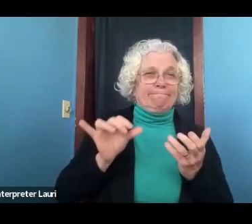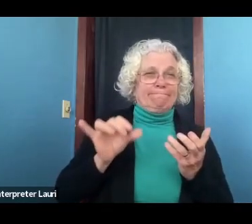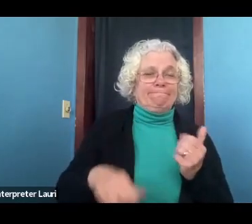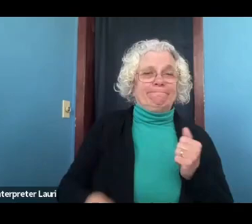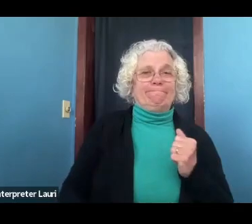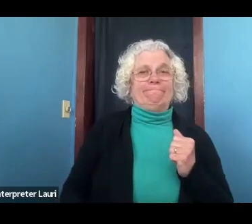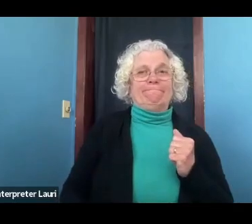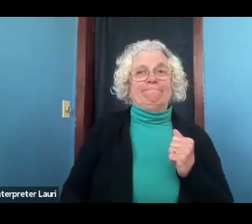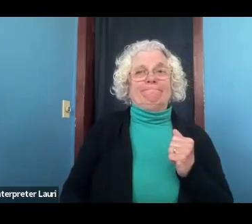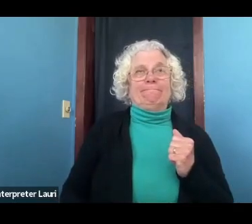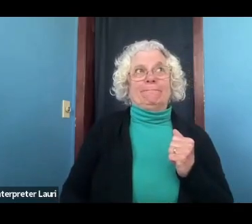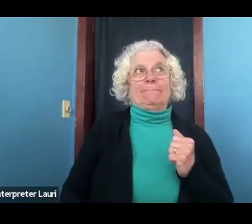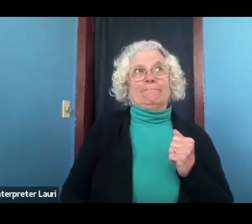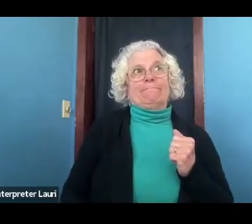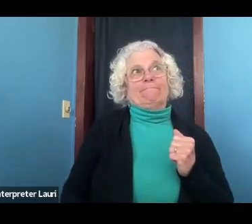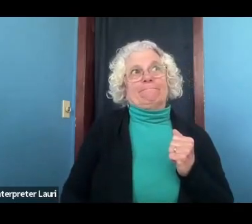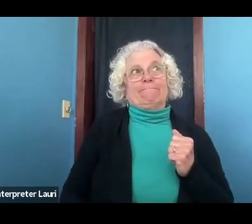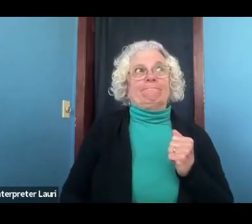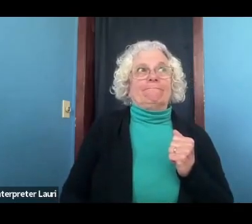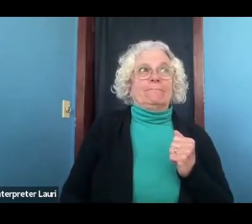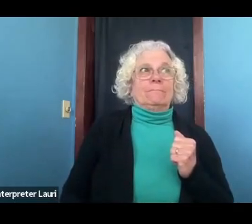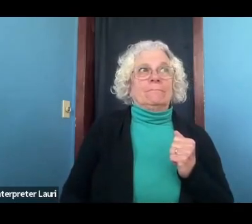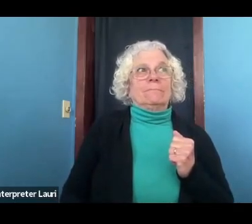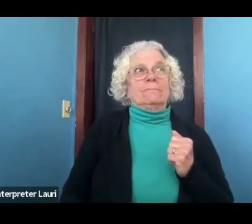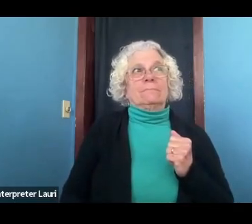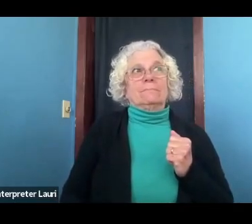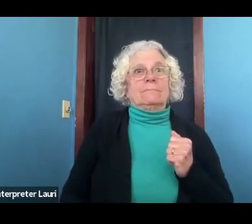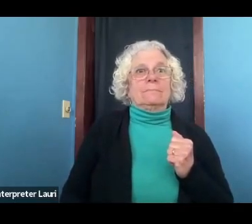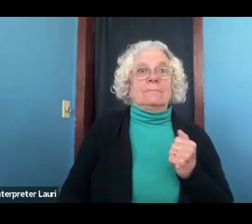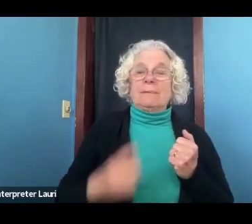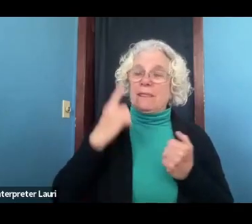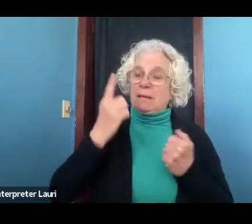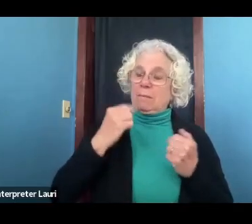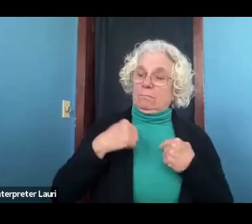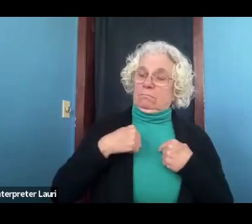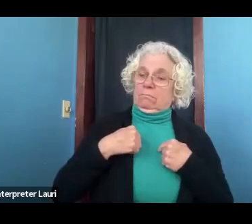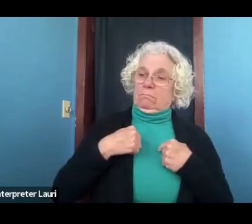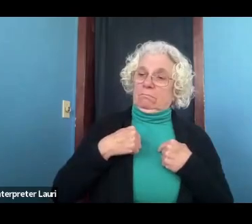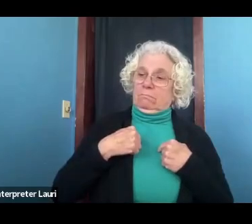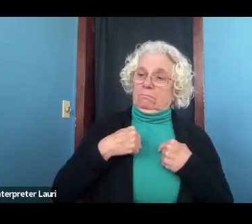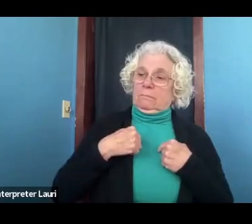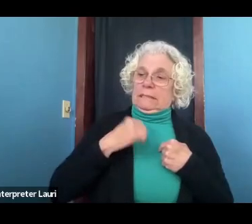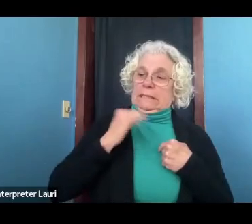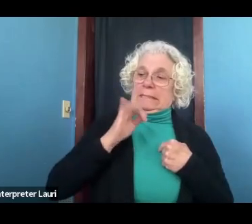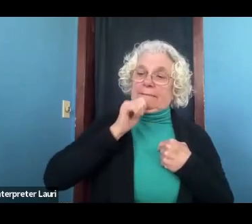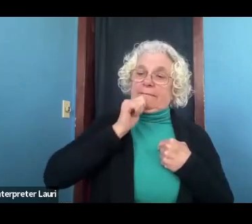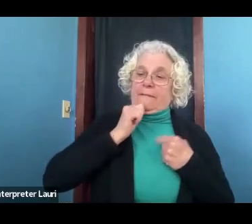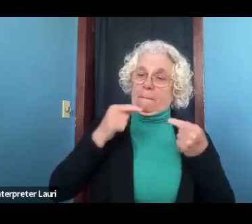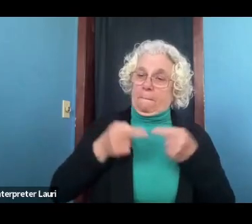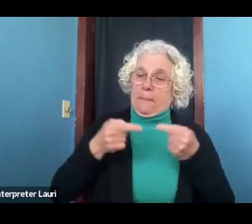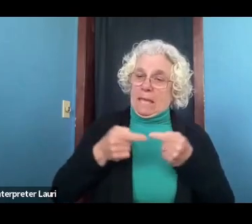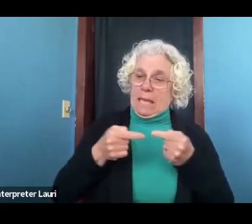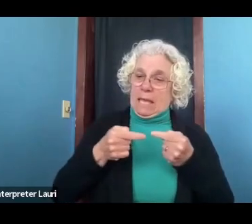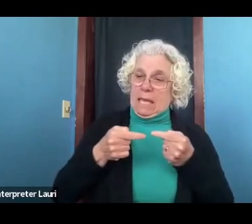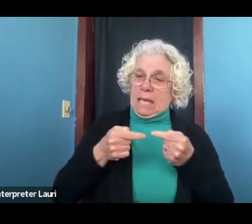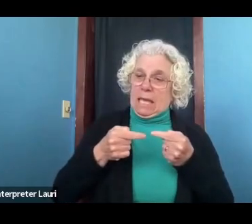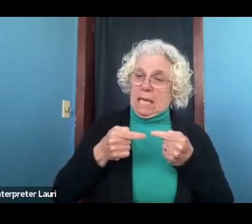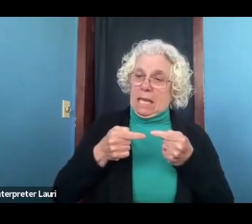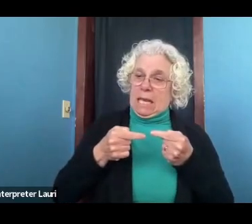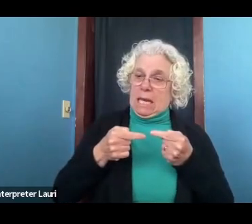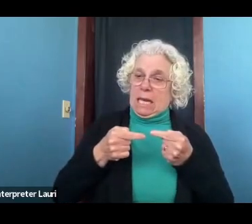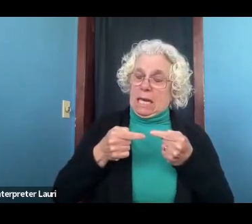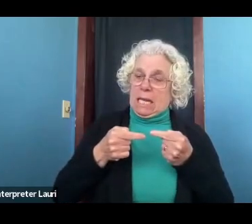You want to think about things about like, what is my tolerance for pain versus my desire to want to